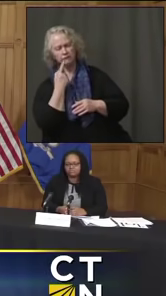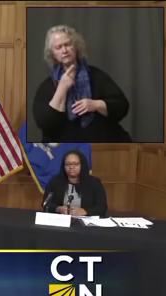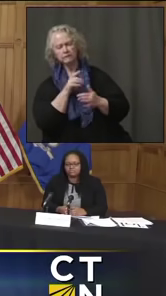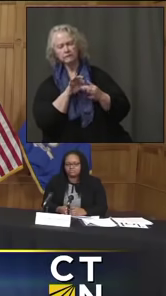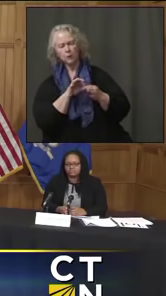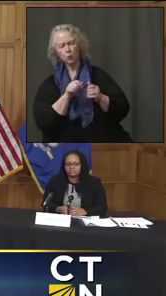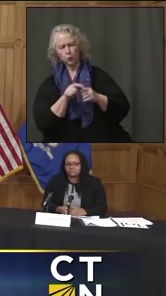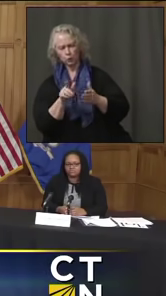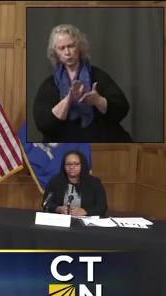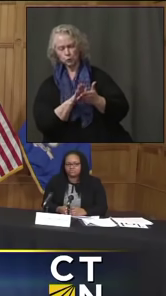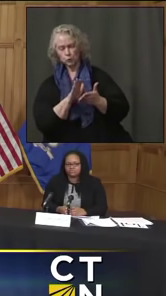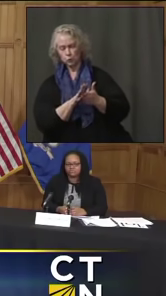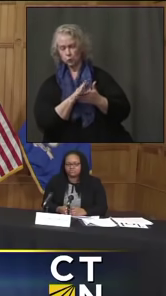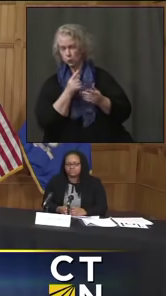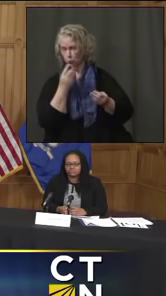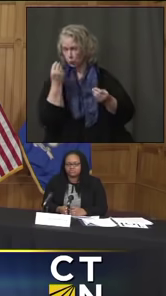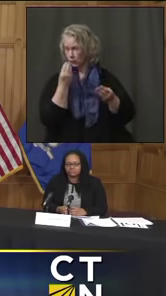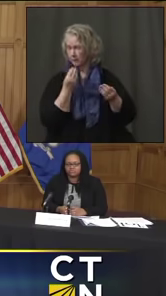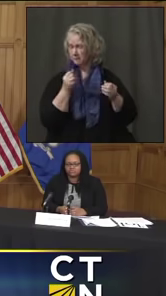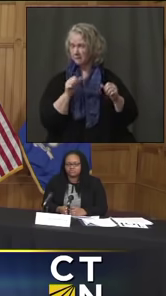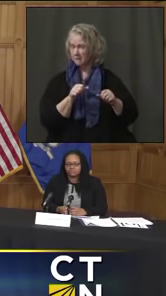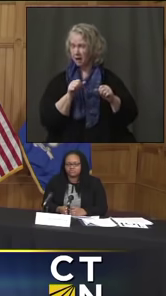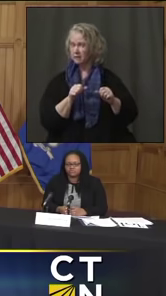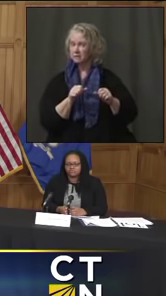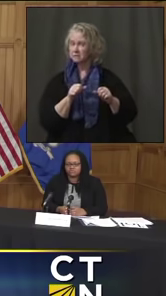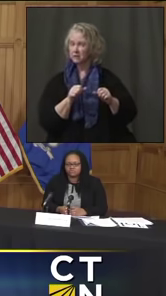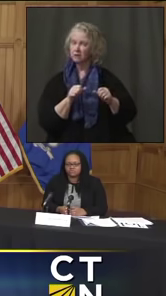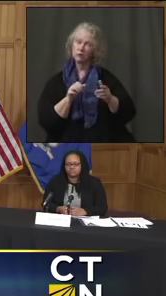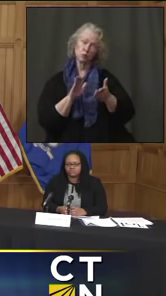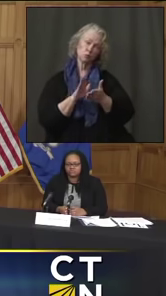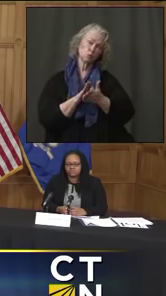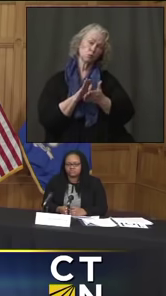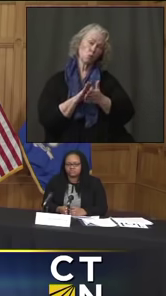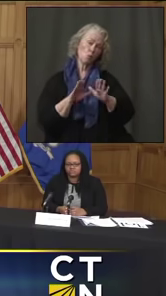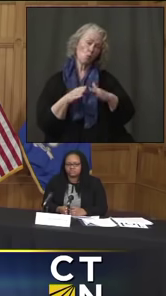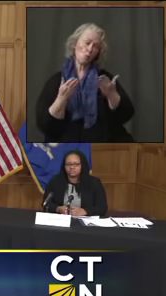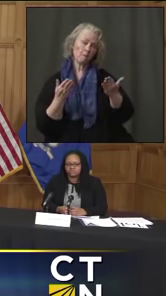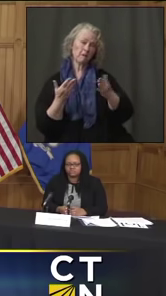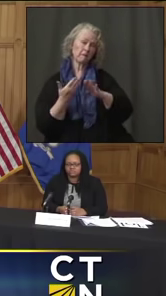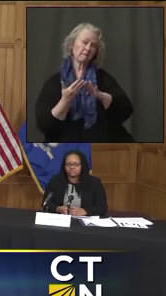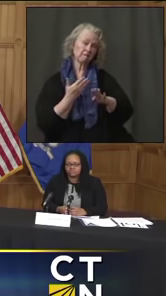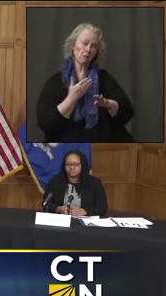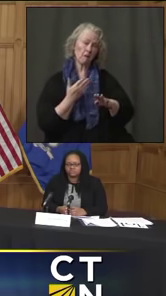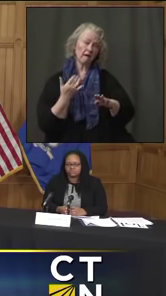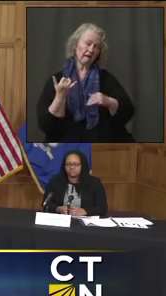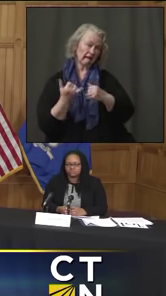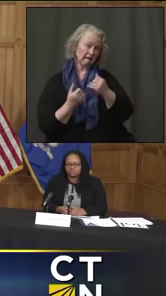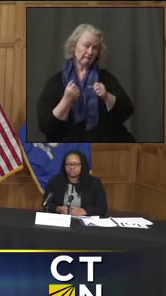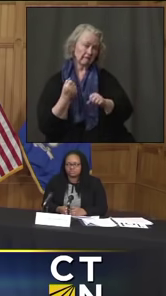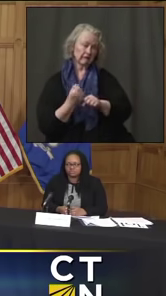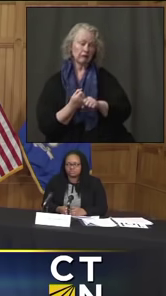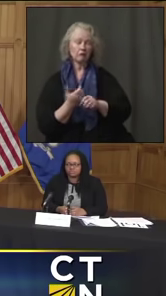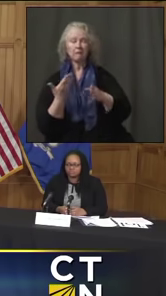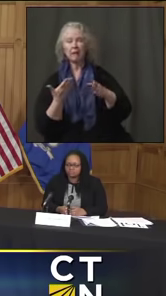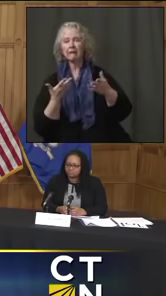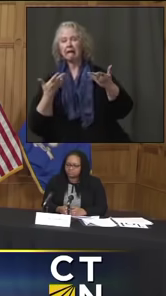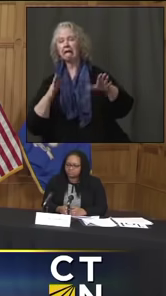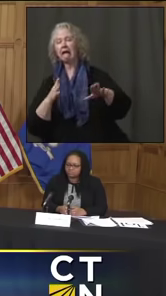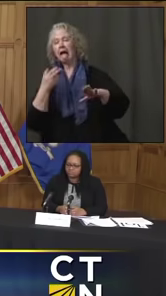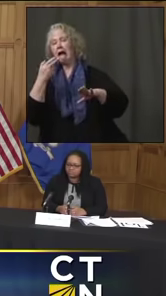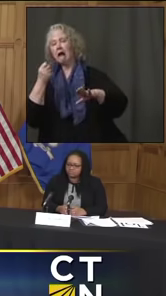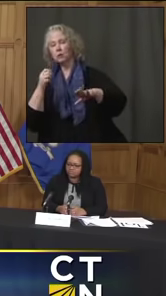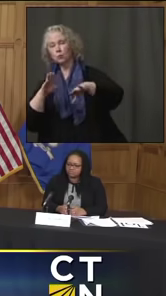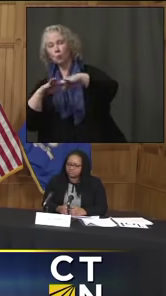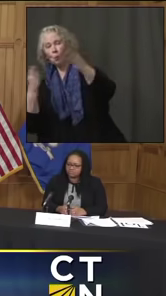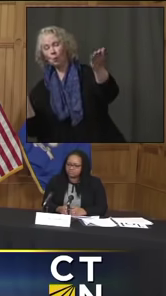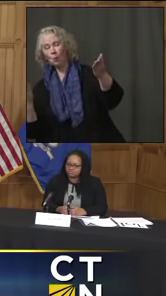schools, are you considering a possible reopening before the end of the year that might be based on age? Maybe letting high schools reopen but